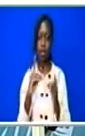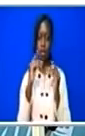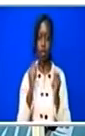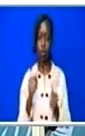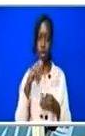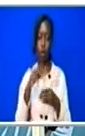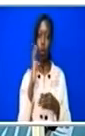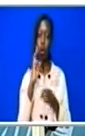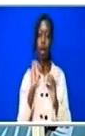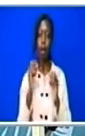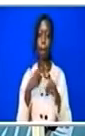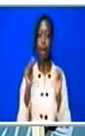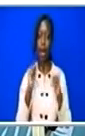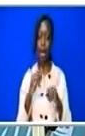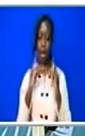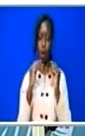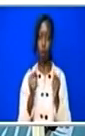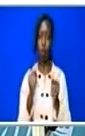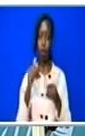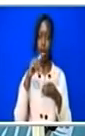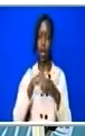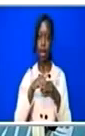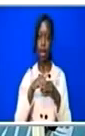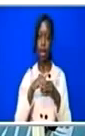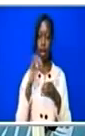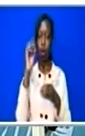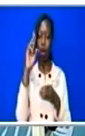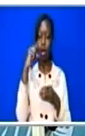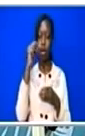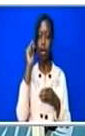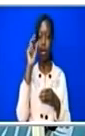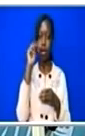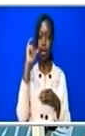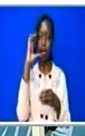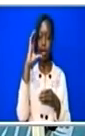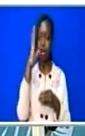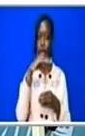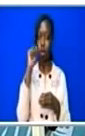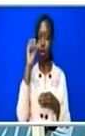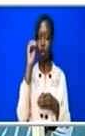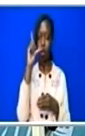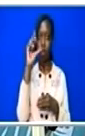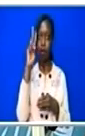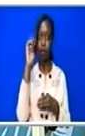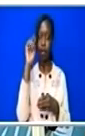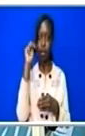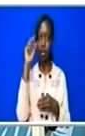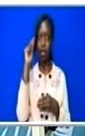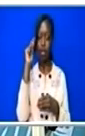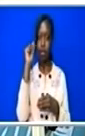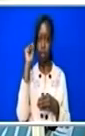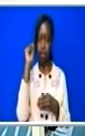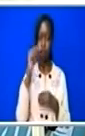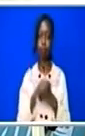dissolve in organic solvents, such as alcohol, such as ethanol, etc. Okay? Lipids are